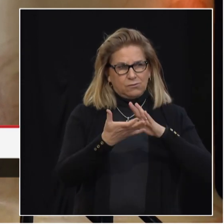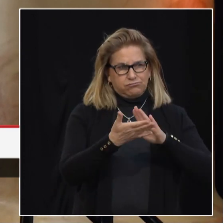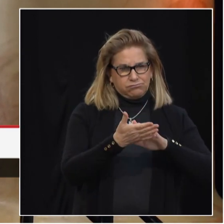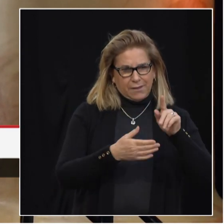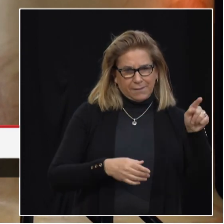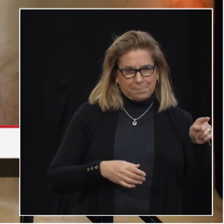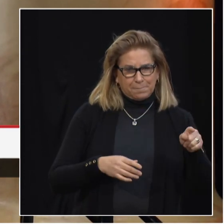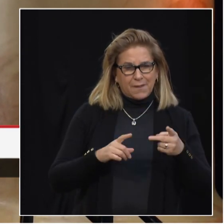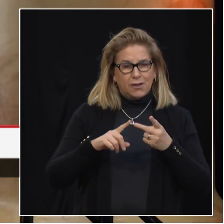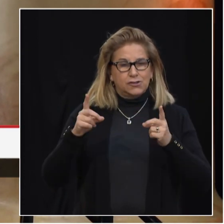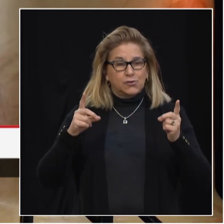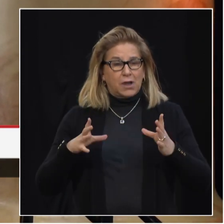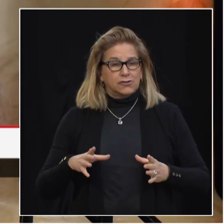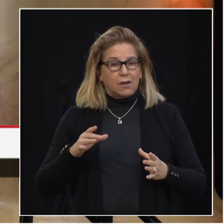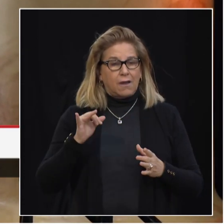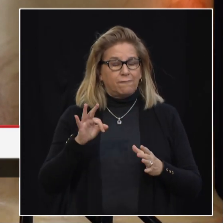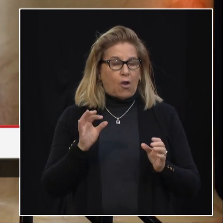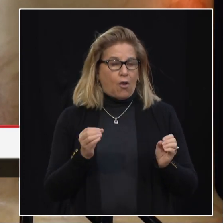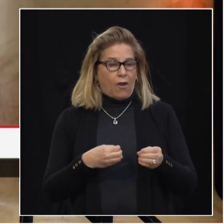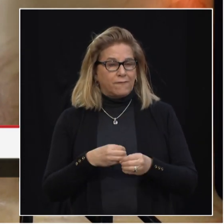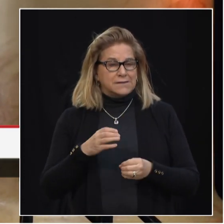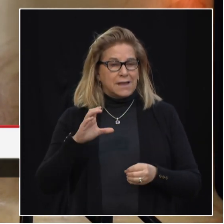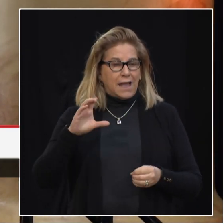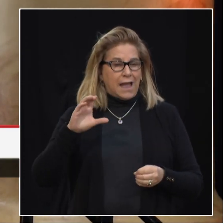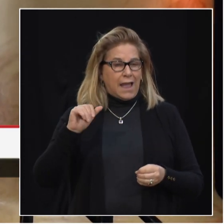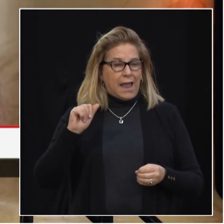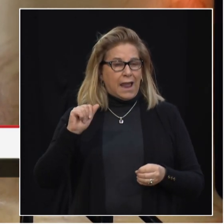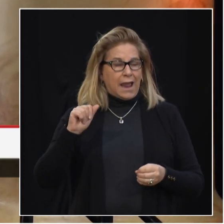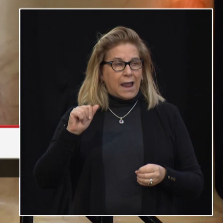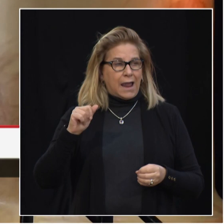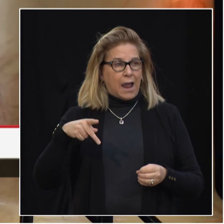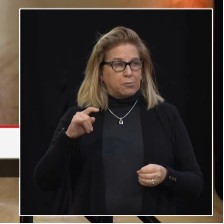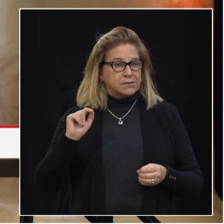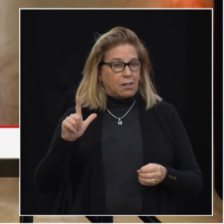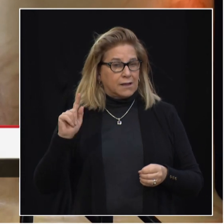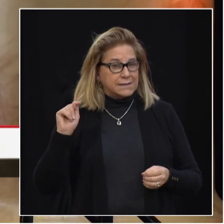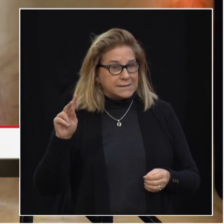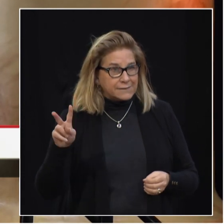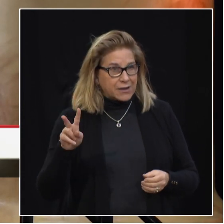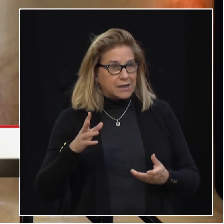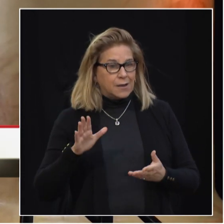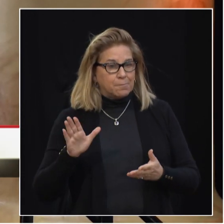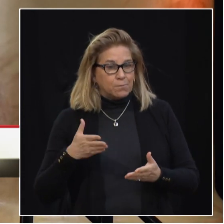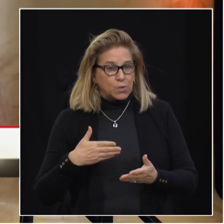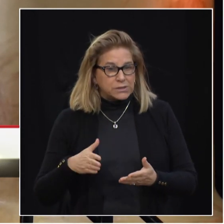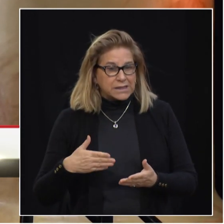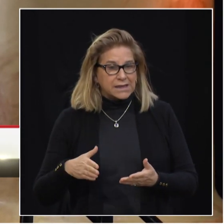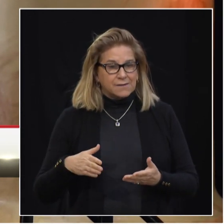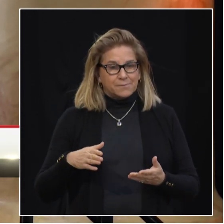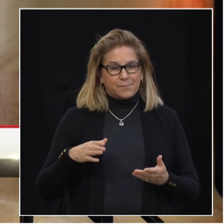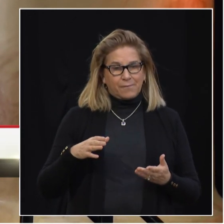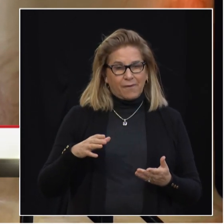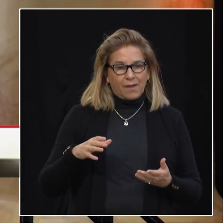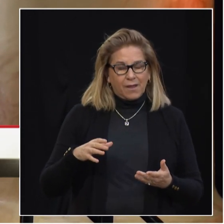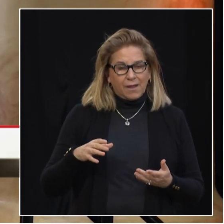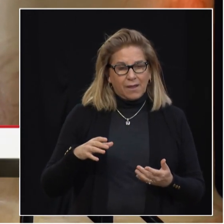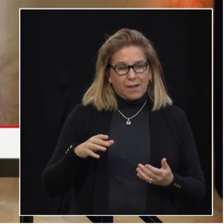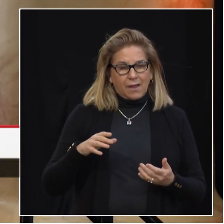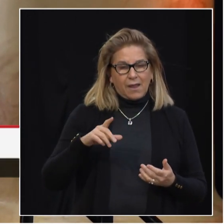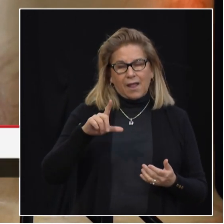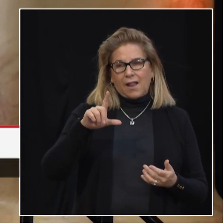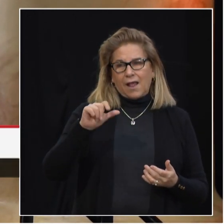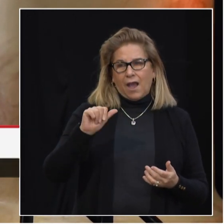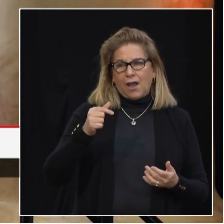Television, Film, Music, and Entertainment, Latoya Foster. The Department of Small